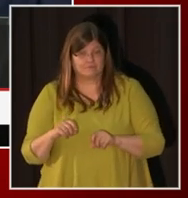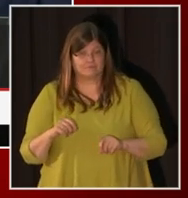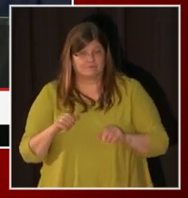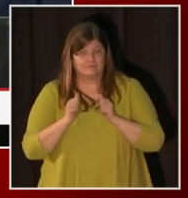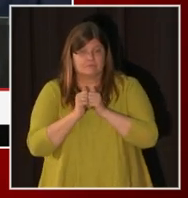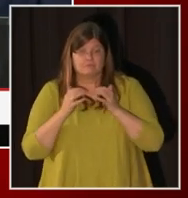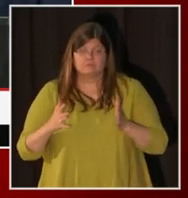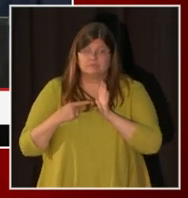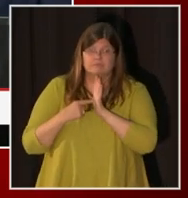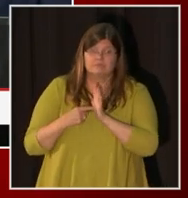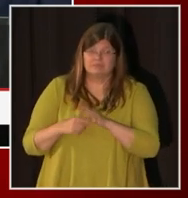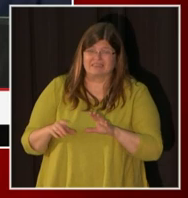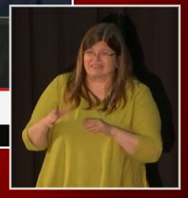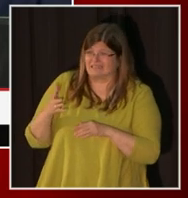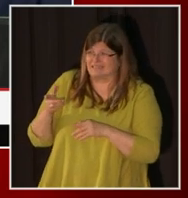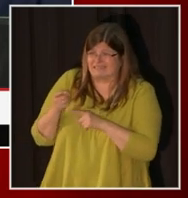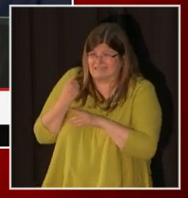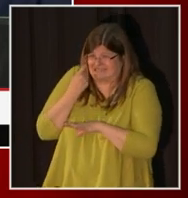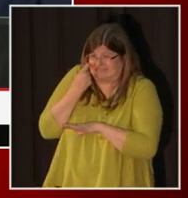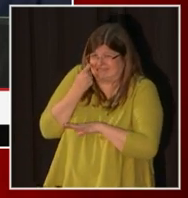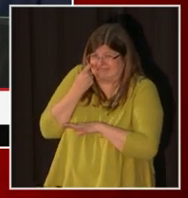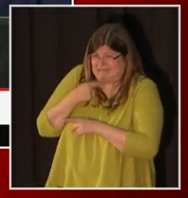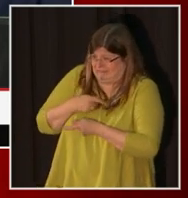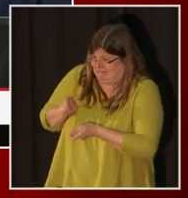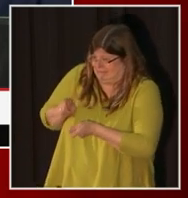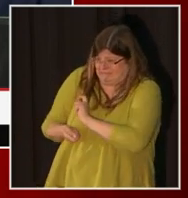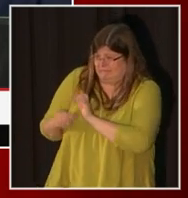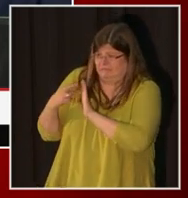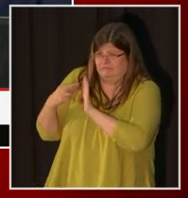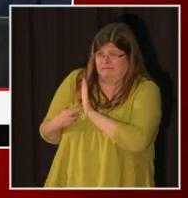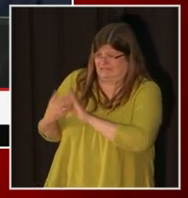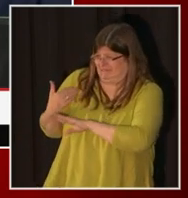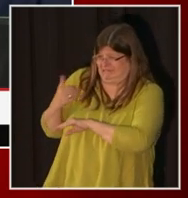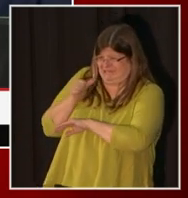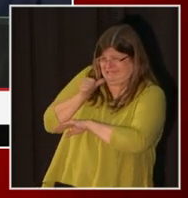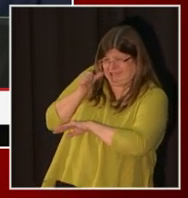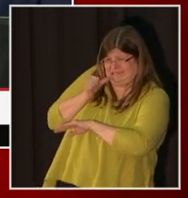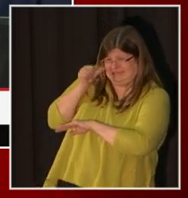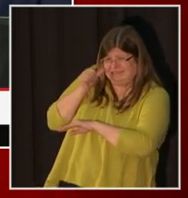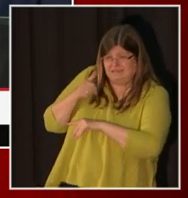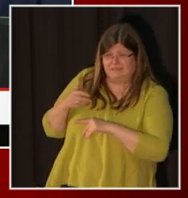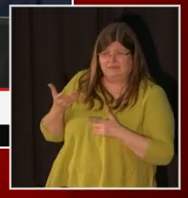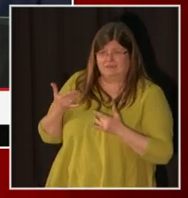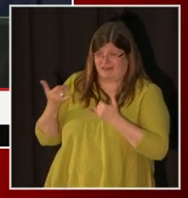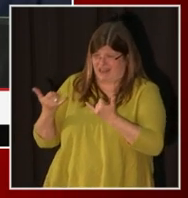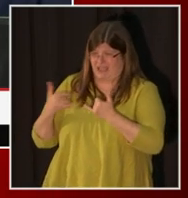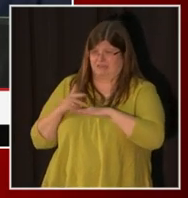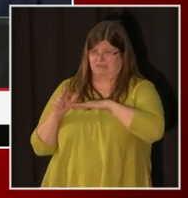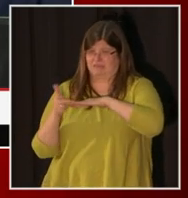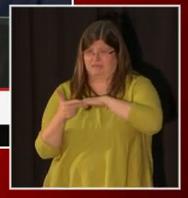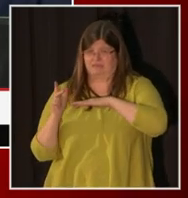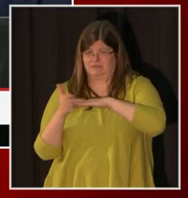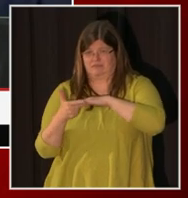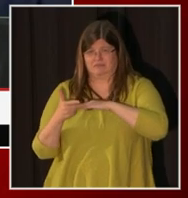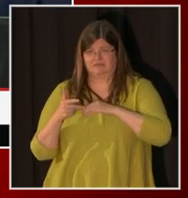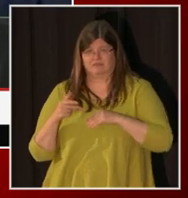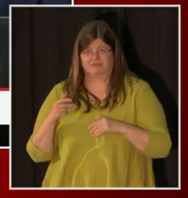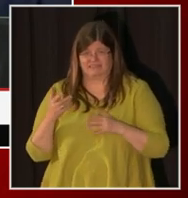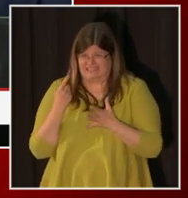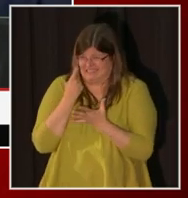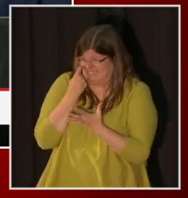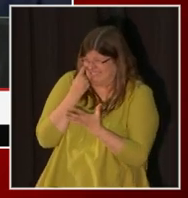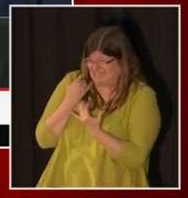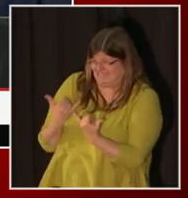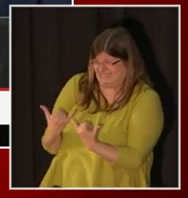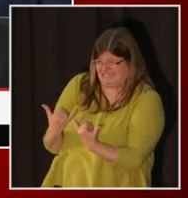announced yesterday. And as I said, I believe the new drive-up facility is starting today. So It started today, We yes. will be excited